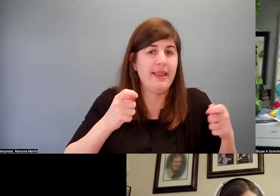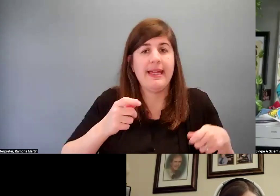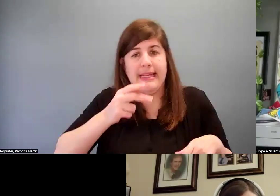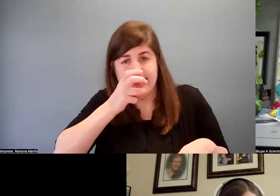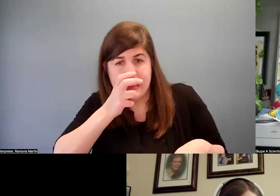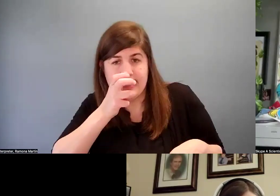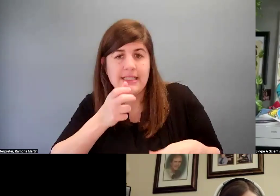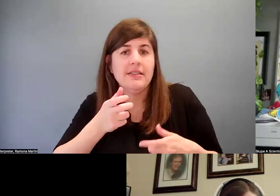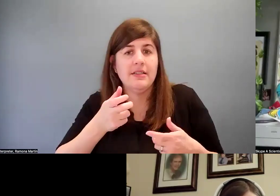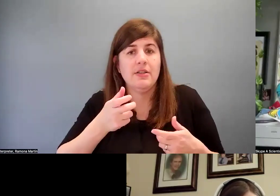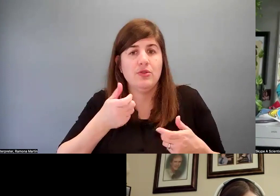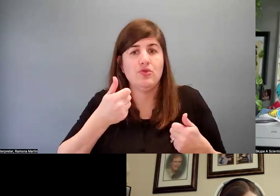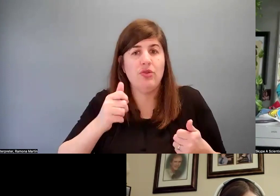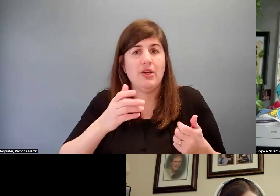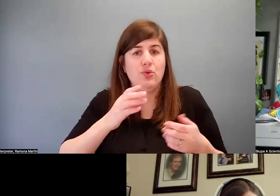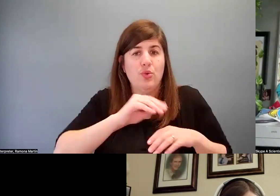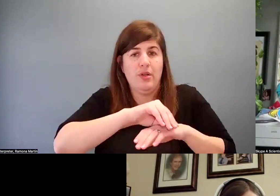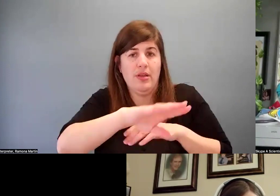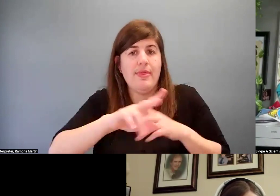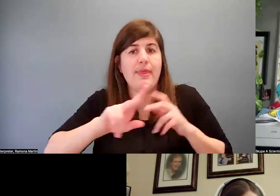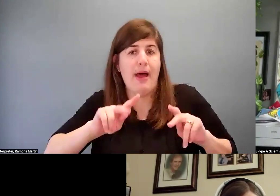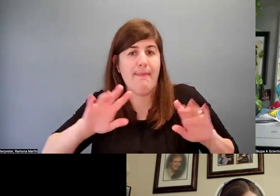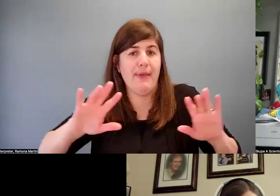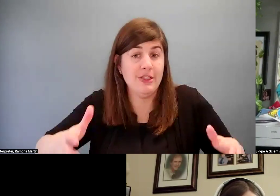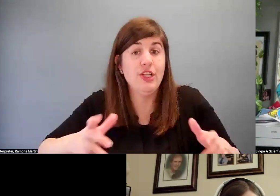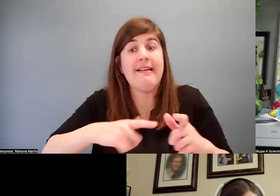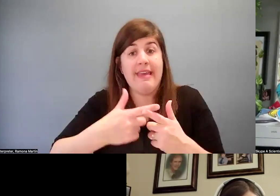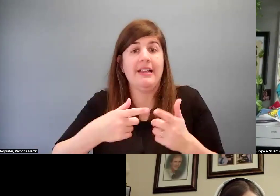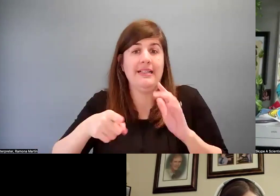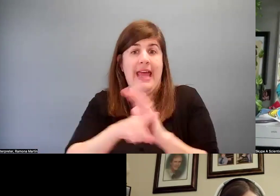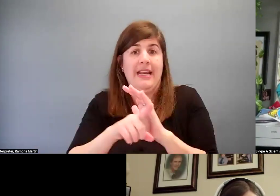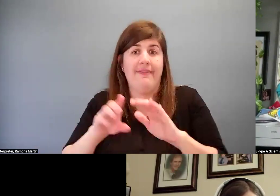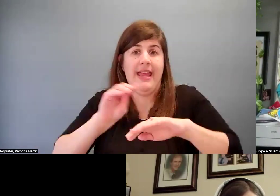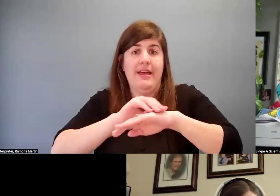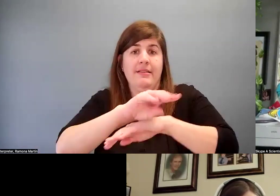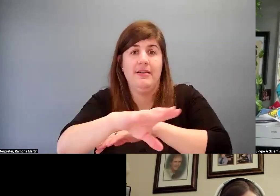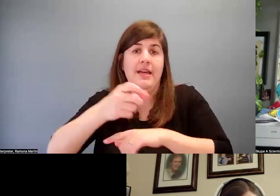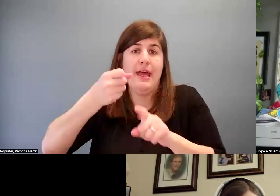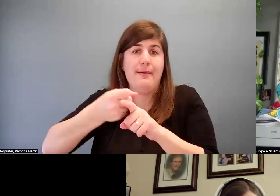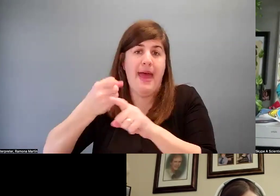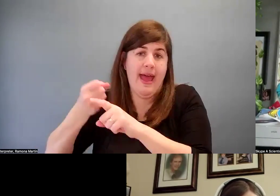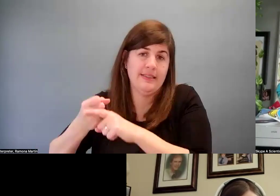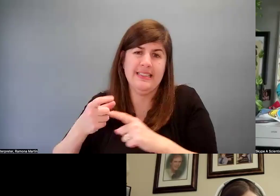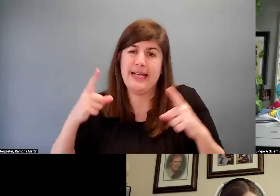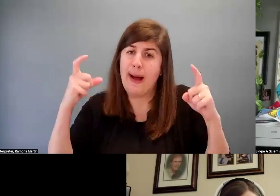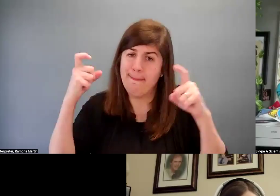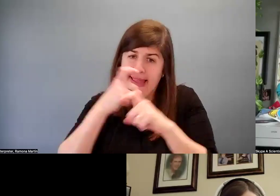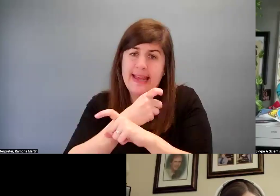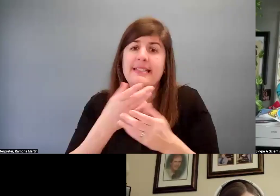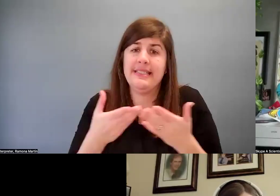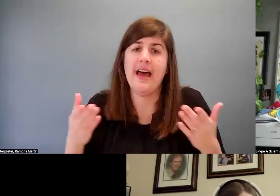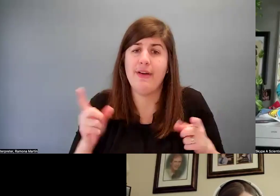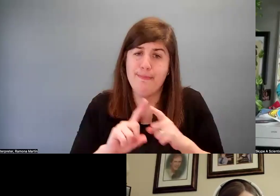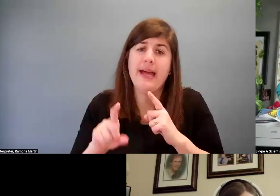to like infiltrate the population and then negatively impact the population. It's complicated stuff, but